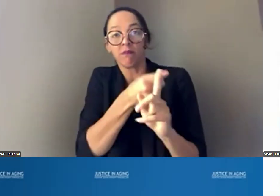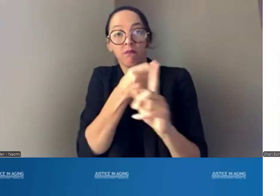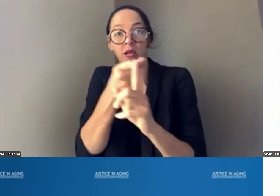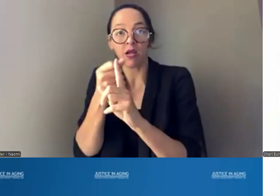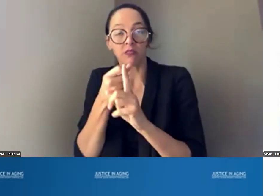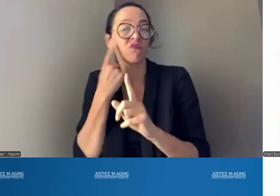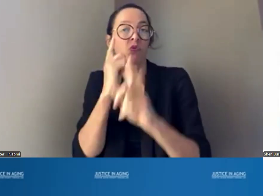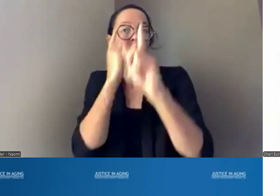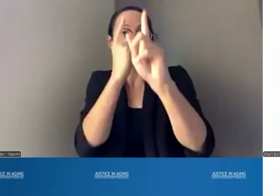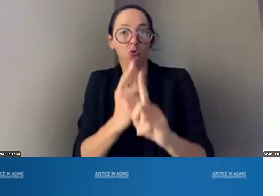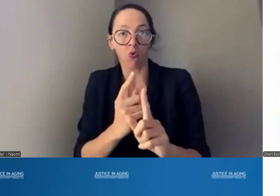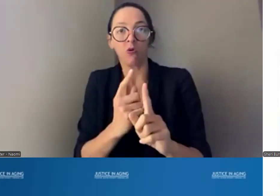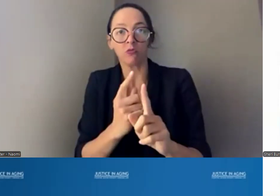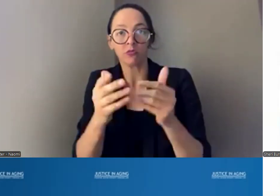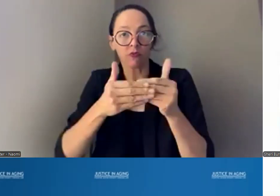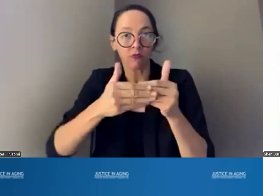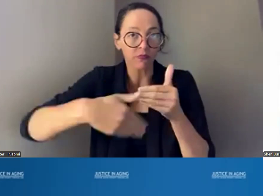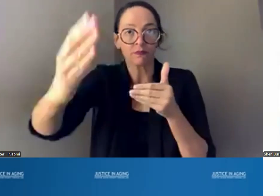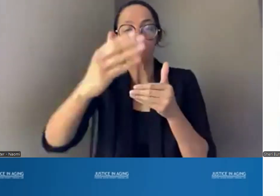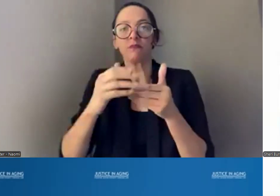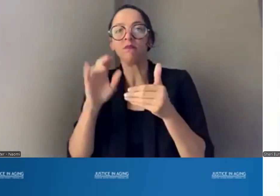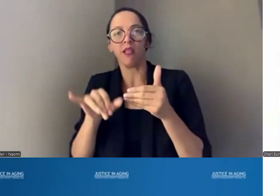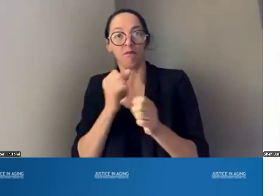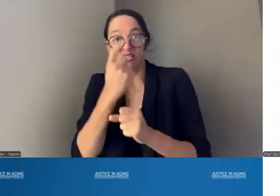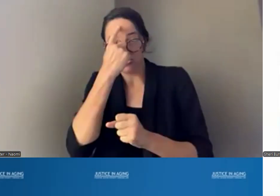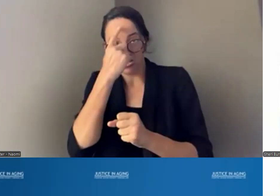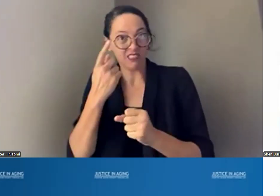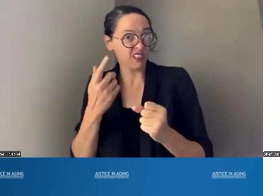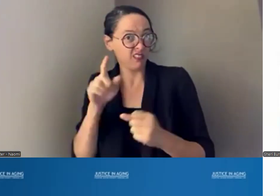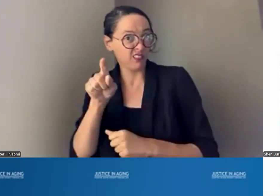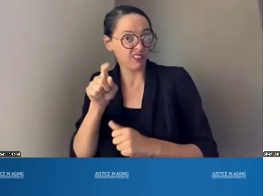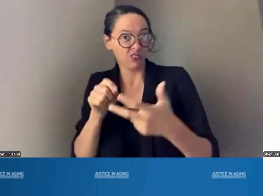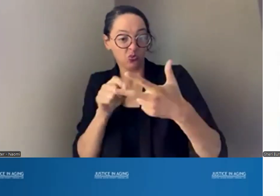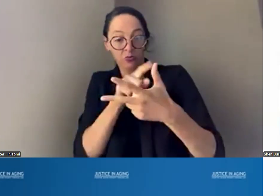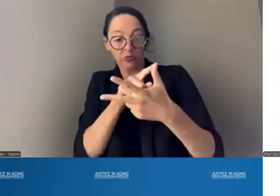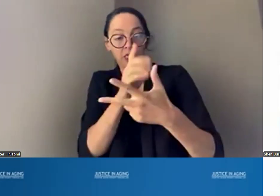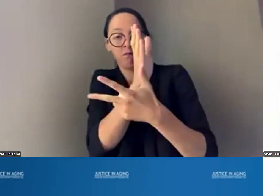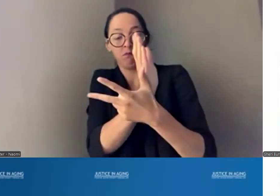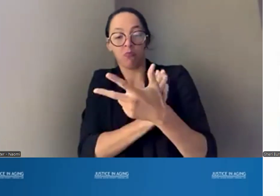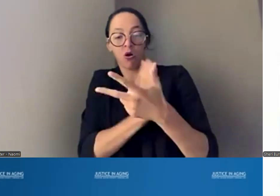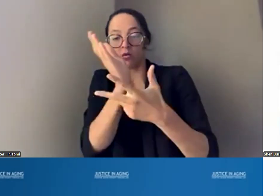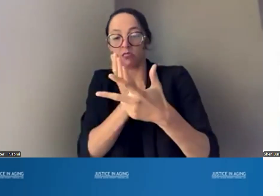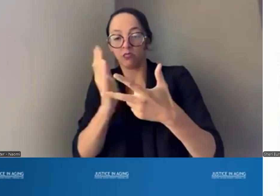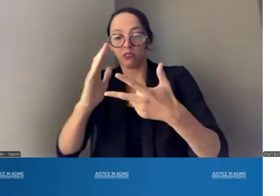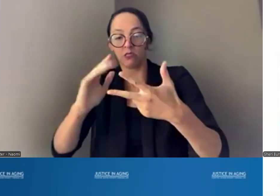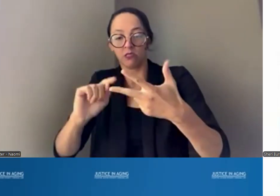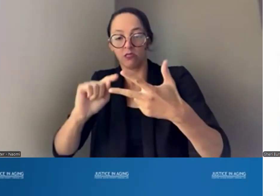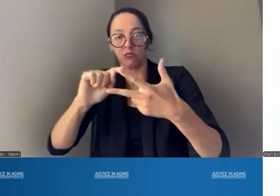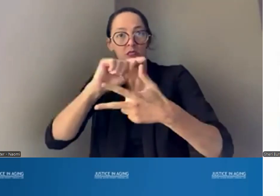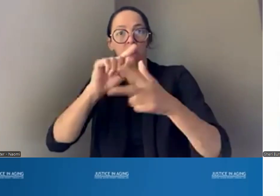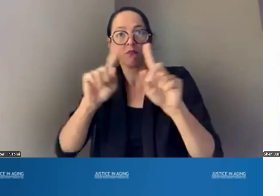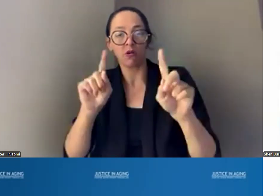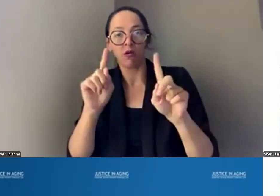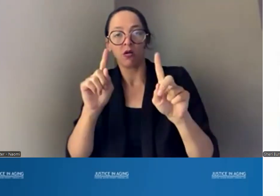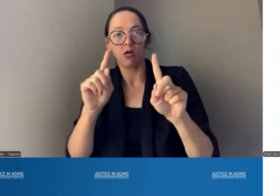It was kind of 3 parts there, but I think it might be helpful to have some clarification. I appreciate it, Jeannie. I think